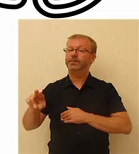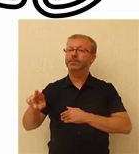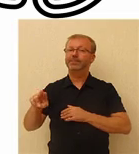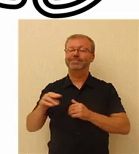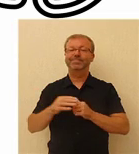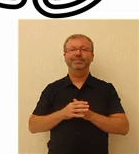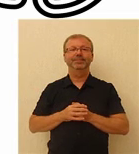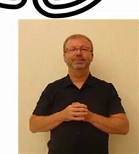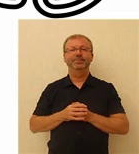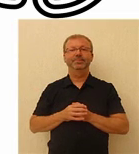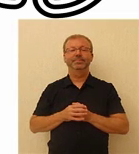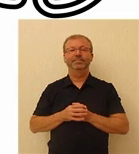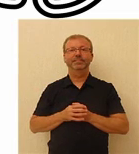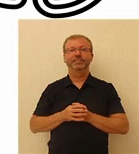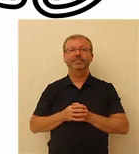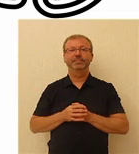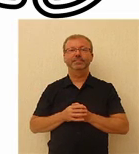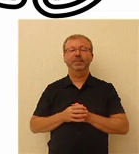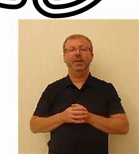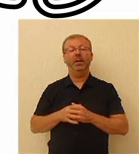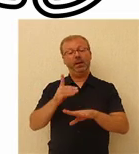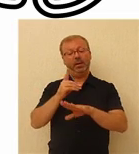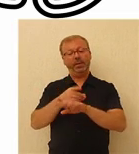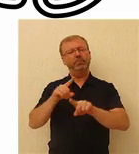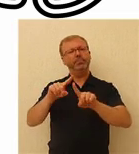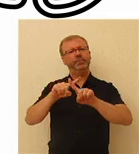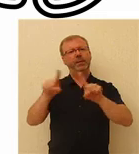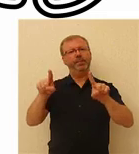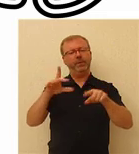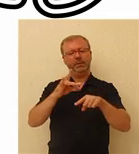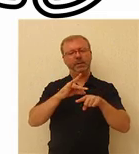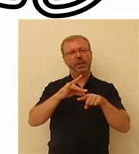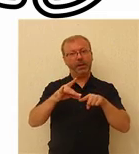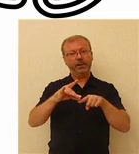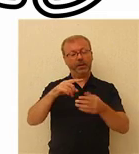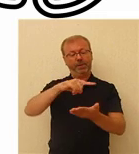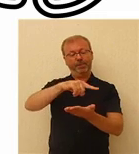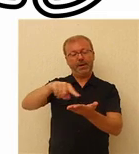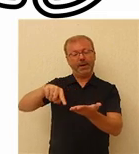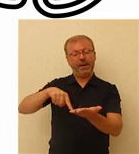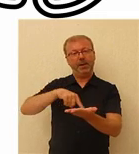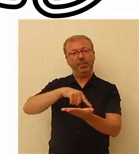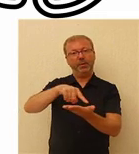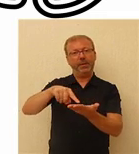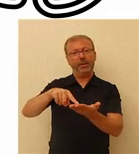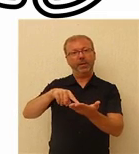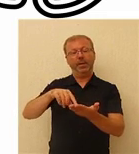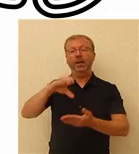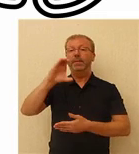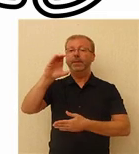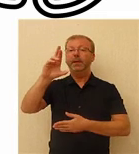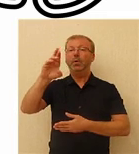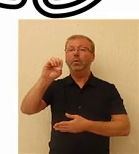There are various types of labyrinths. They are classified under different